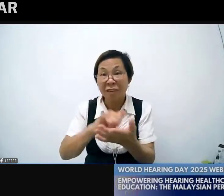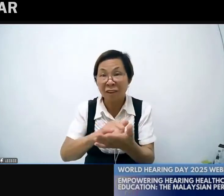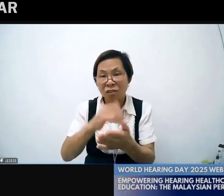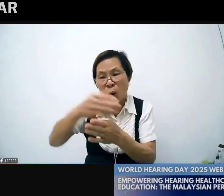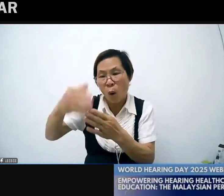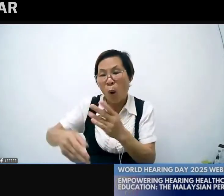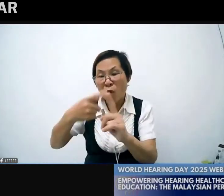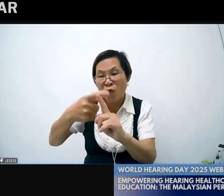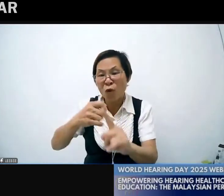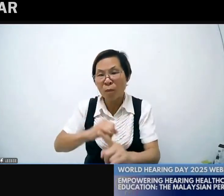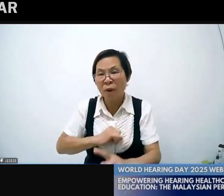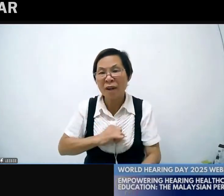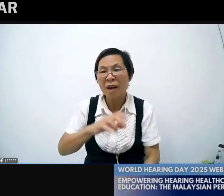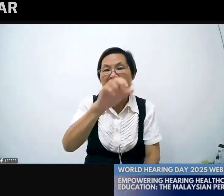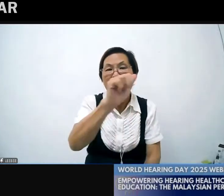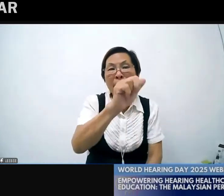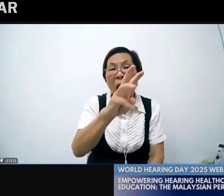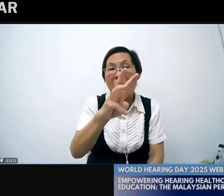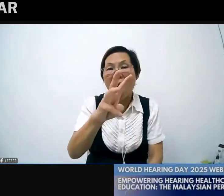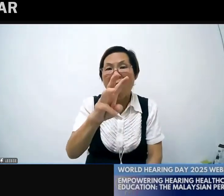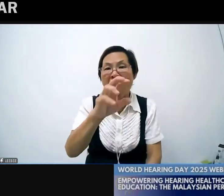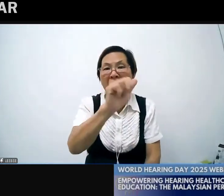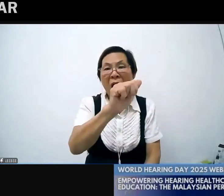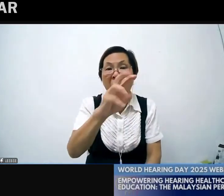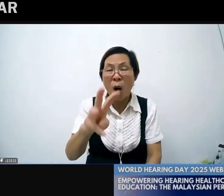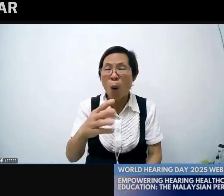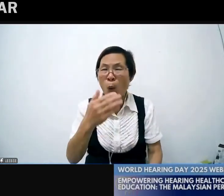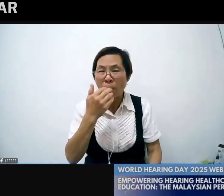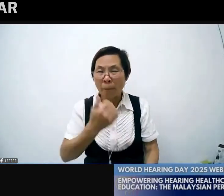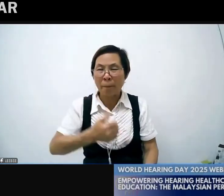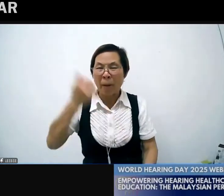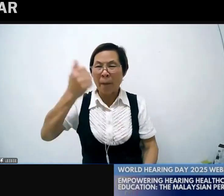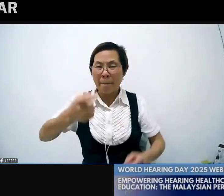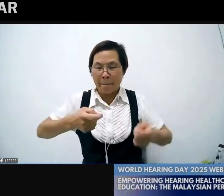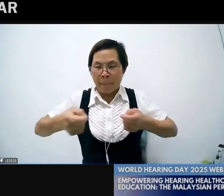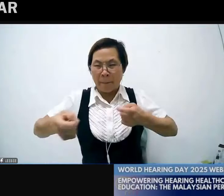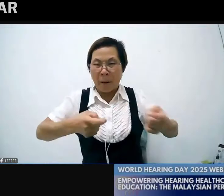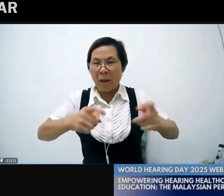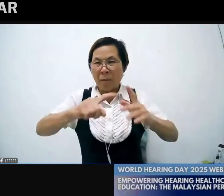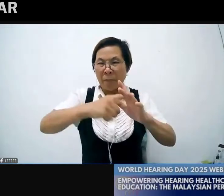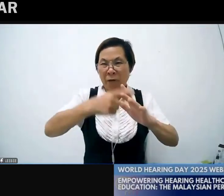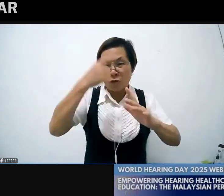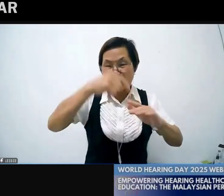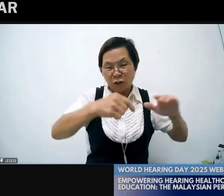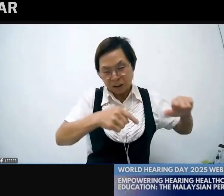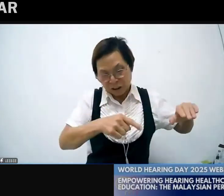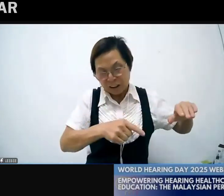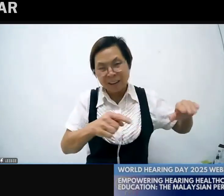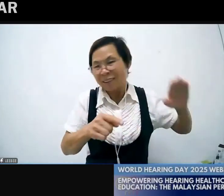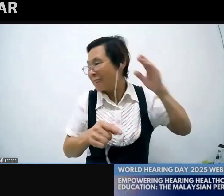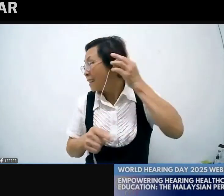Okay, Madam. So what is the best management typically for this kid actually?